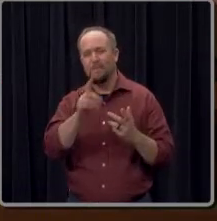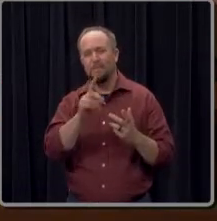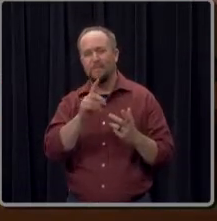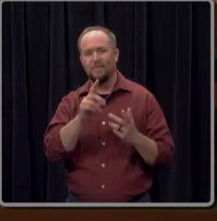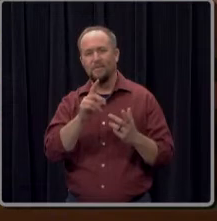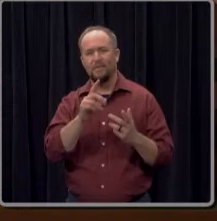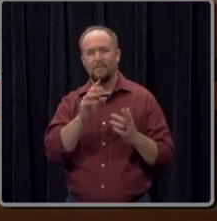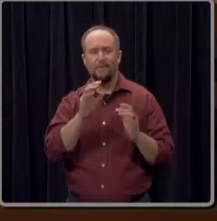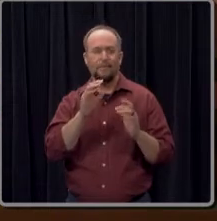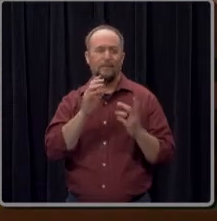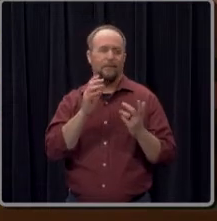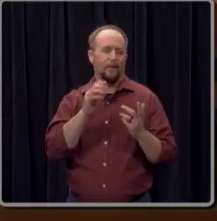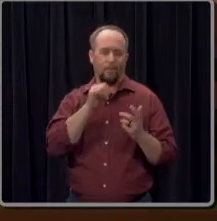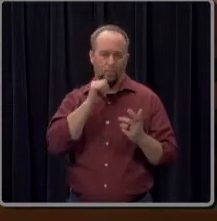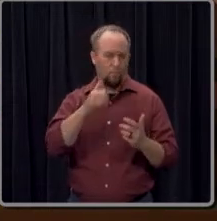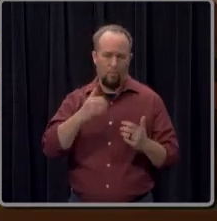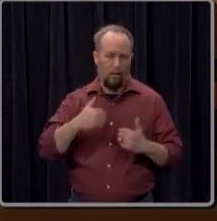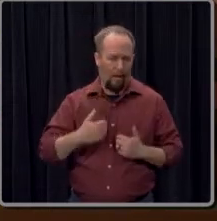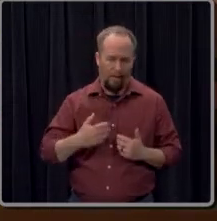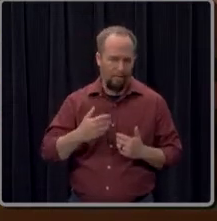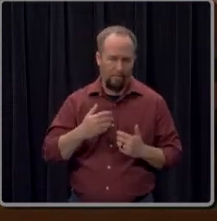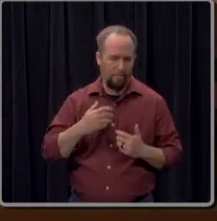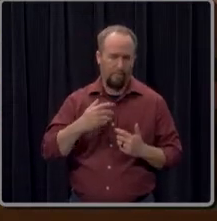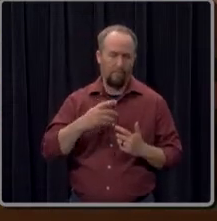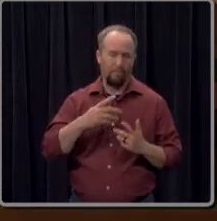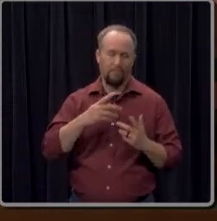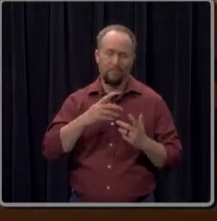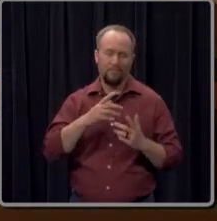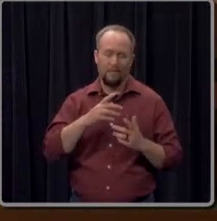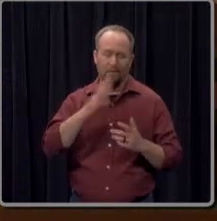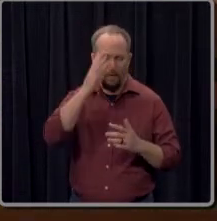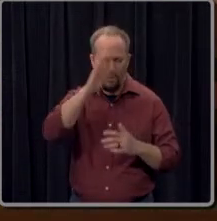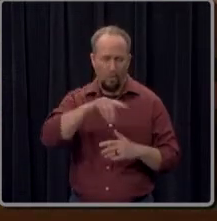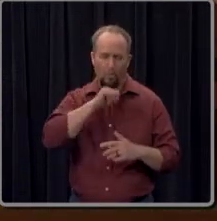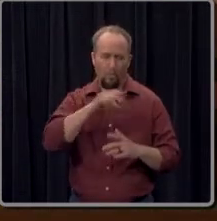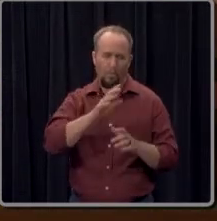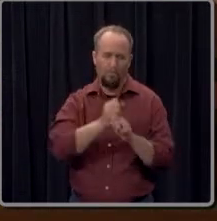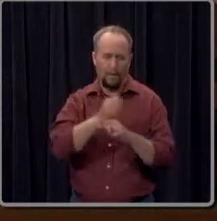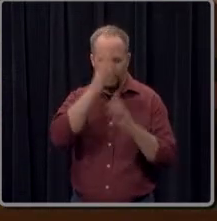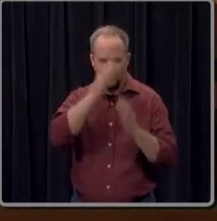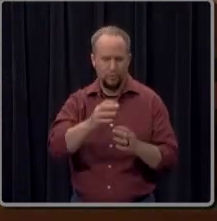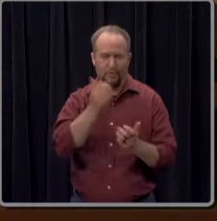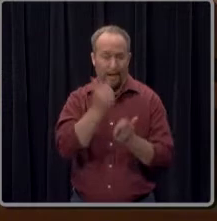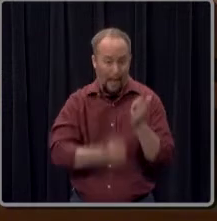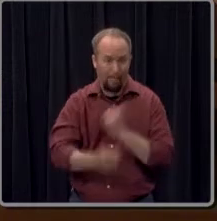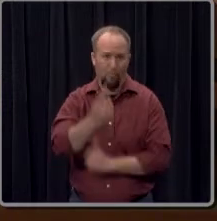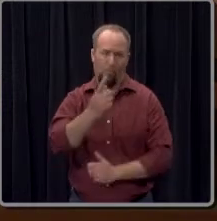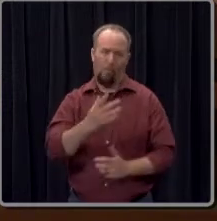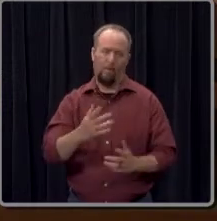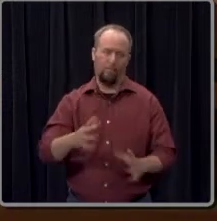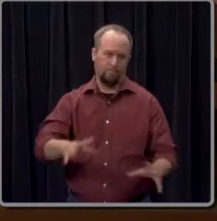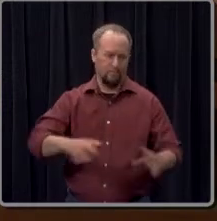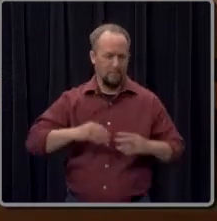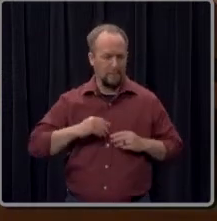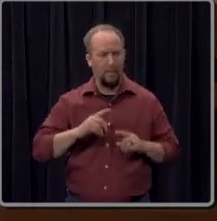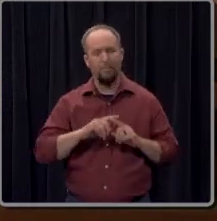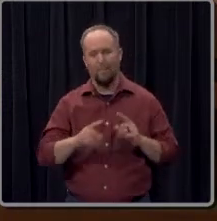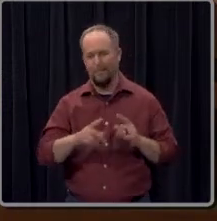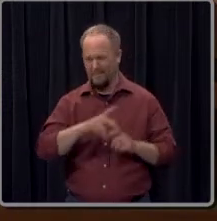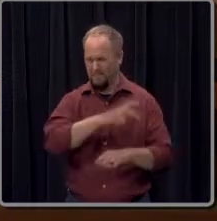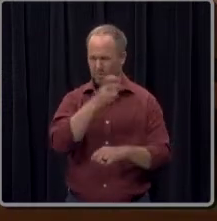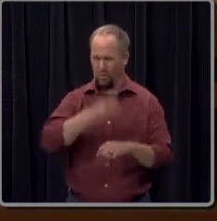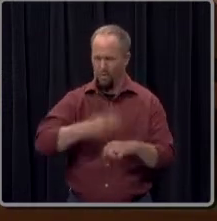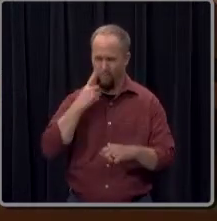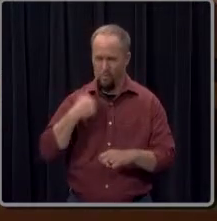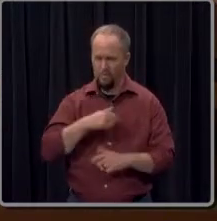zero chance that we're going to come up with a solution that everyone's going to feel great about. It's going to be really hard for us to have a change like this